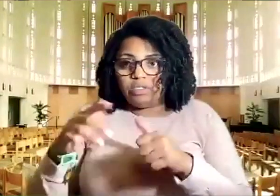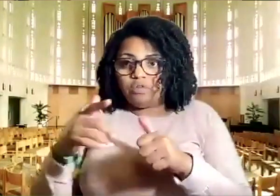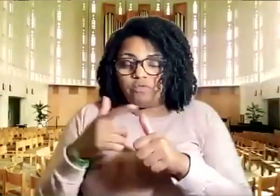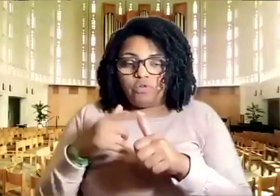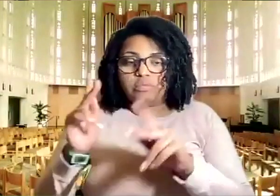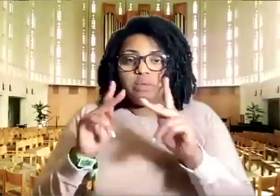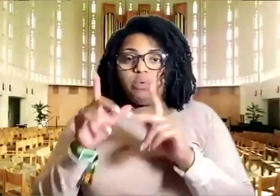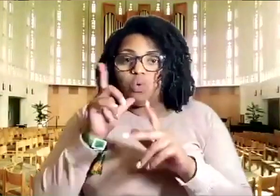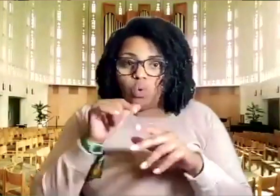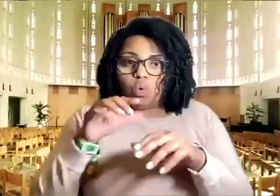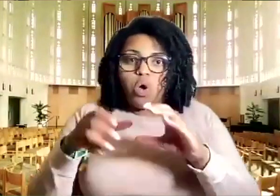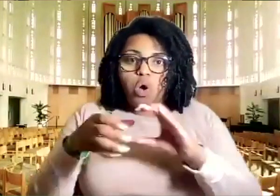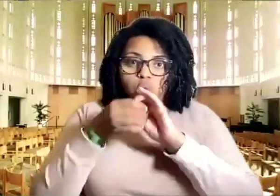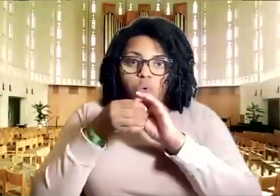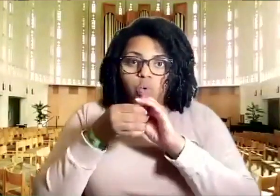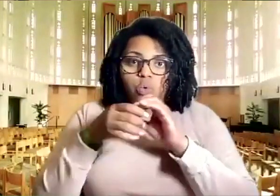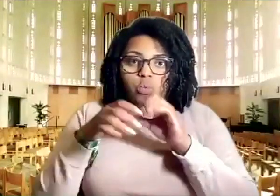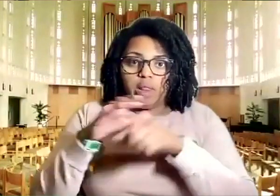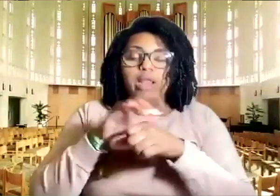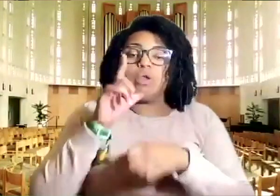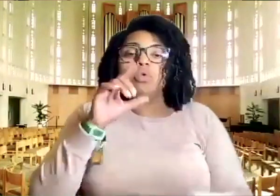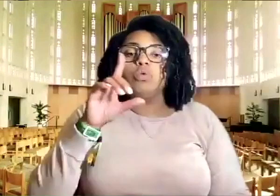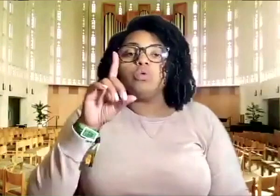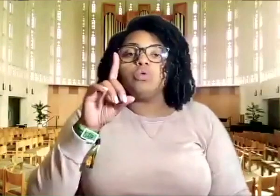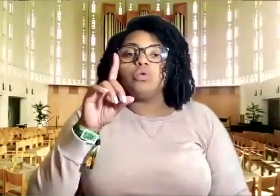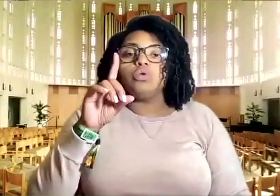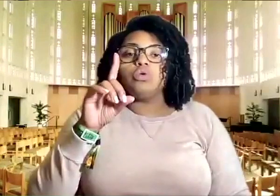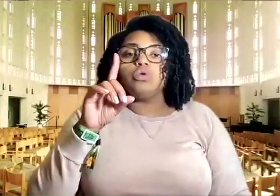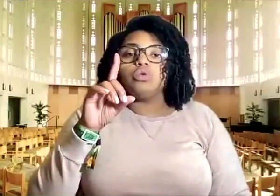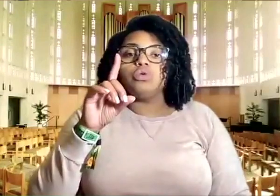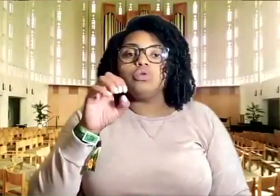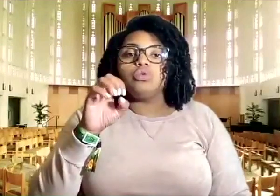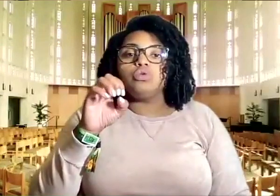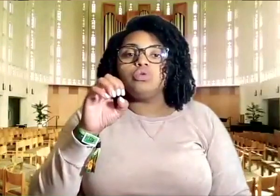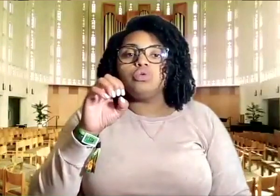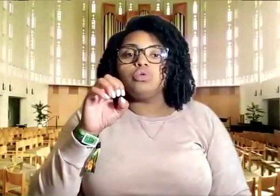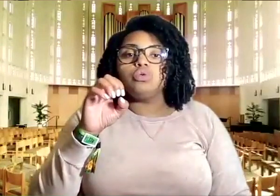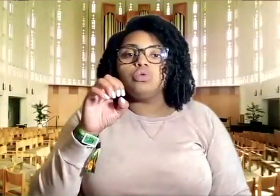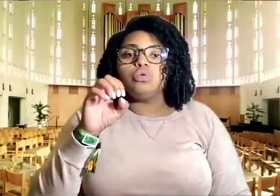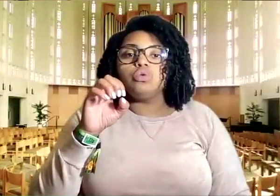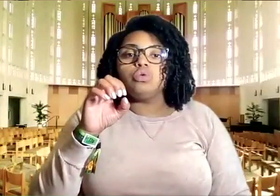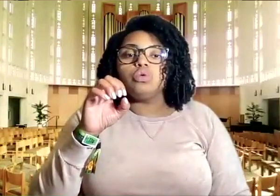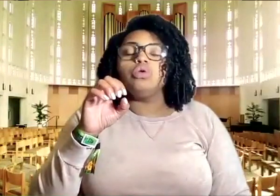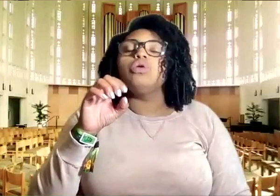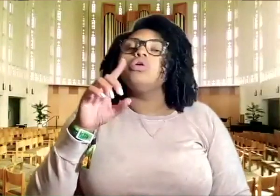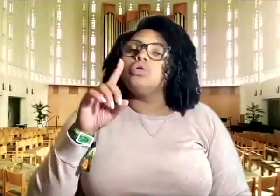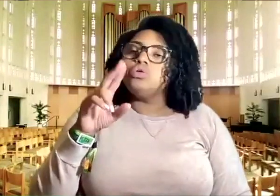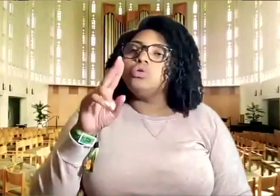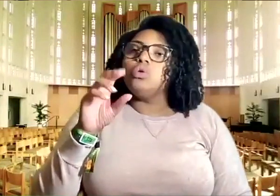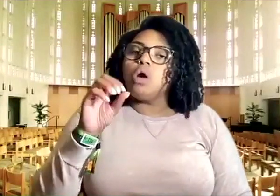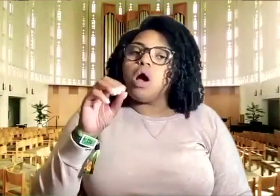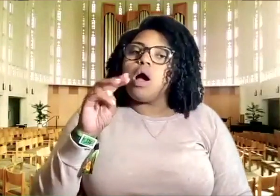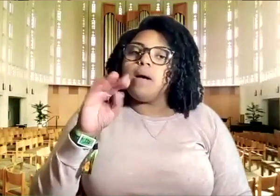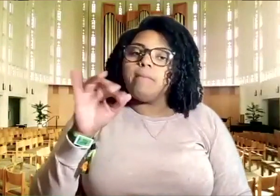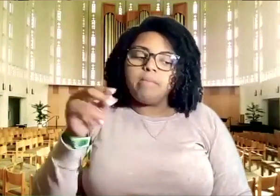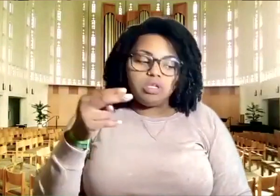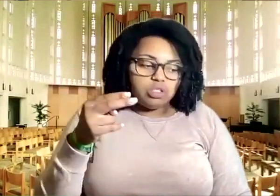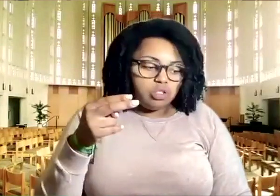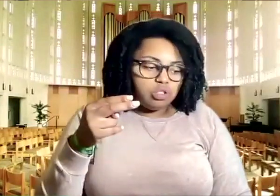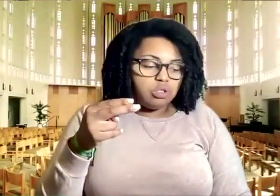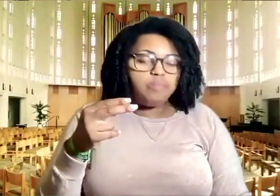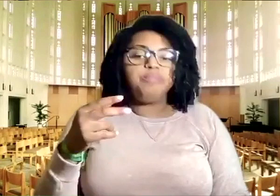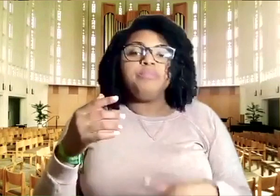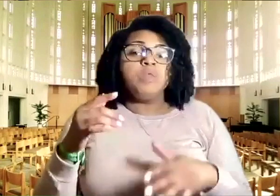Coast Salish people. We vow our solidarity with the Duwamish in their honorable quest to become a